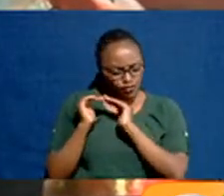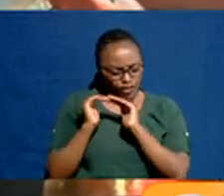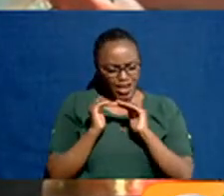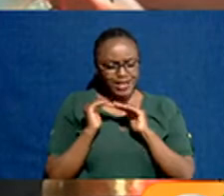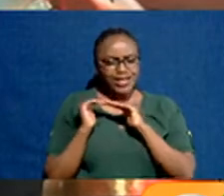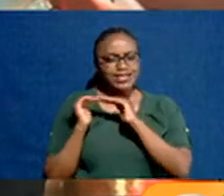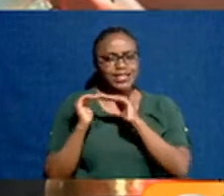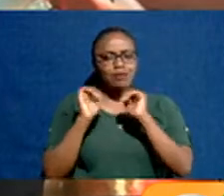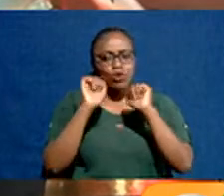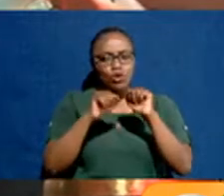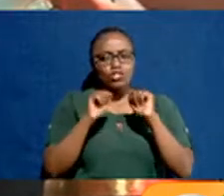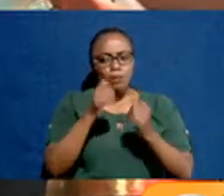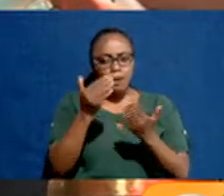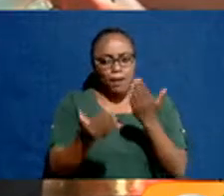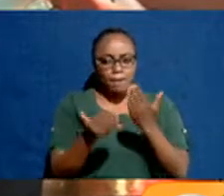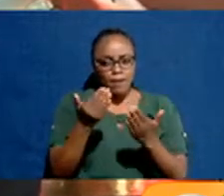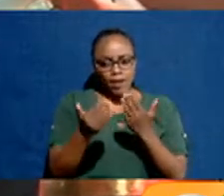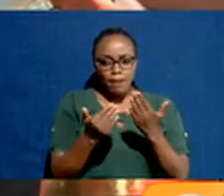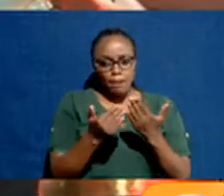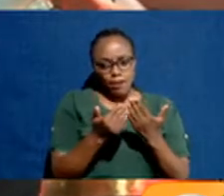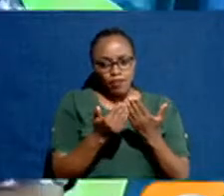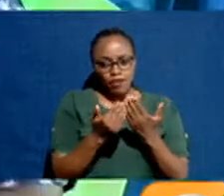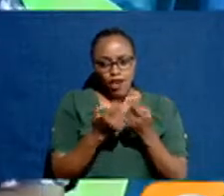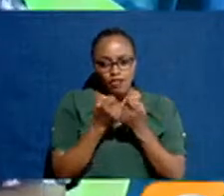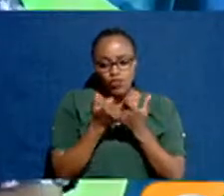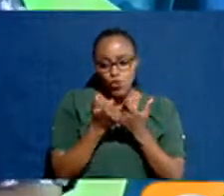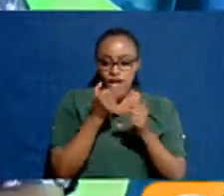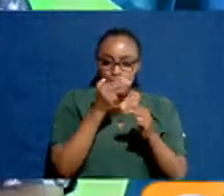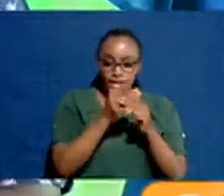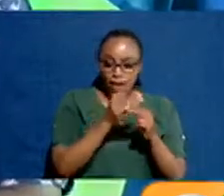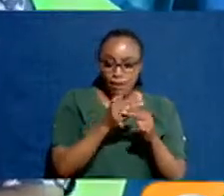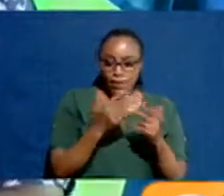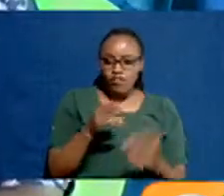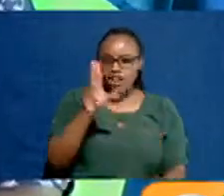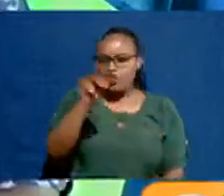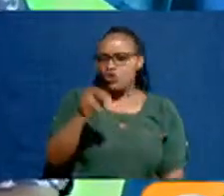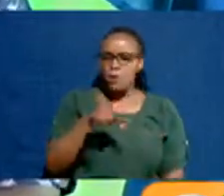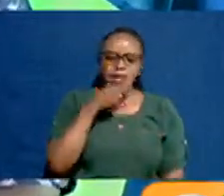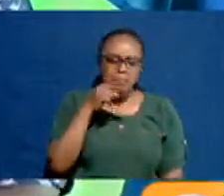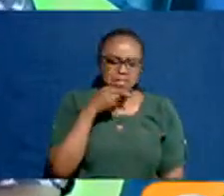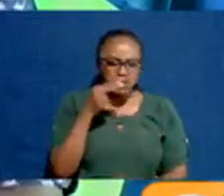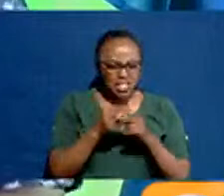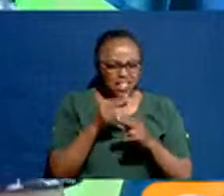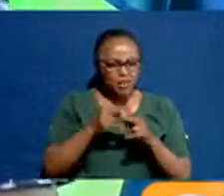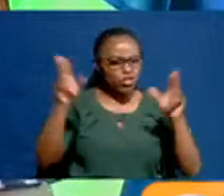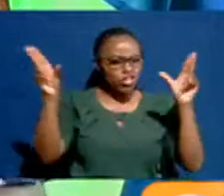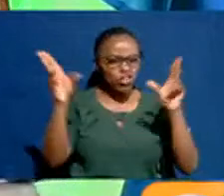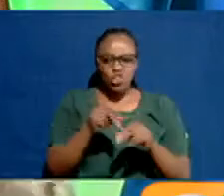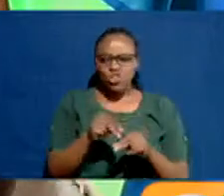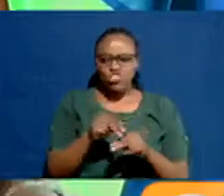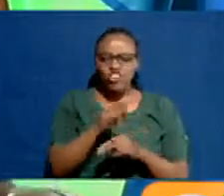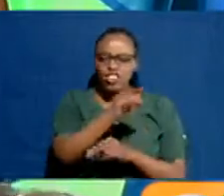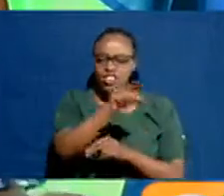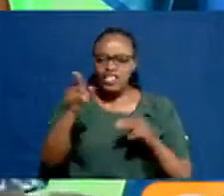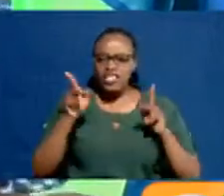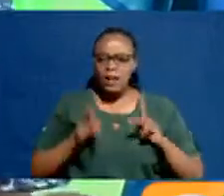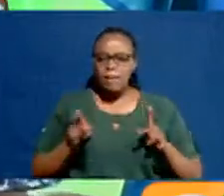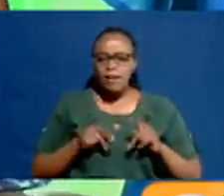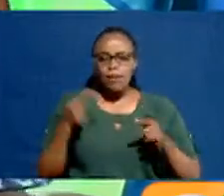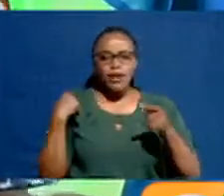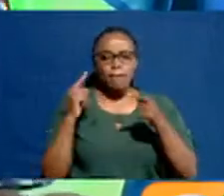can you maybe say a few names, one or two, who are these people? I don't have to say, because let me tell you, these people,